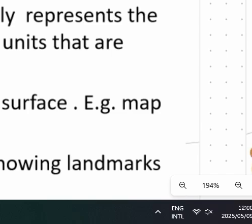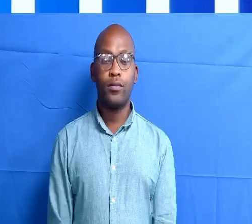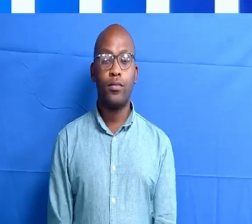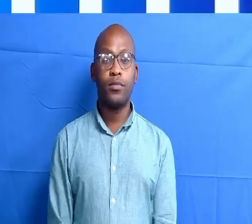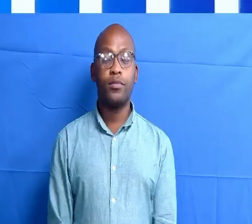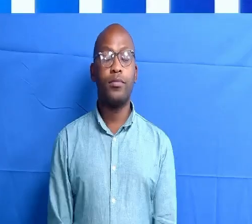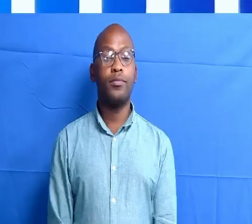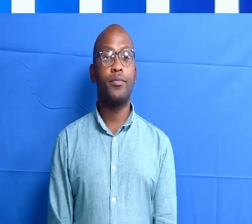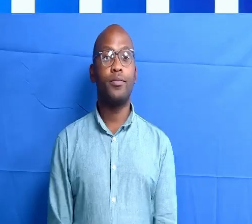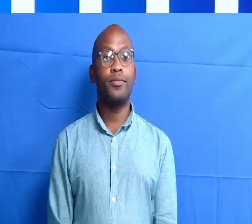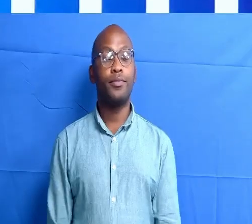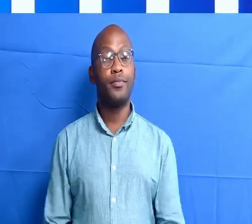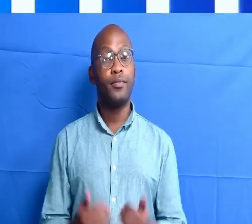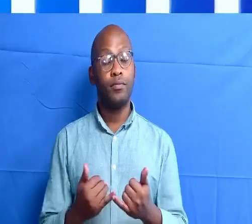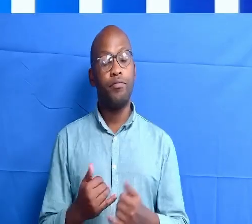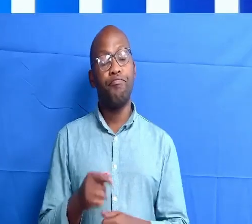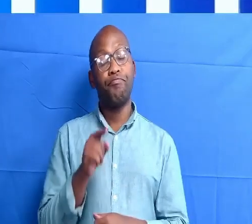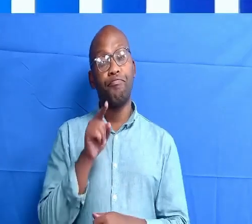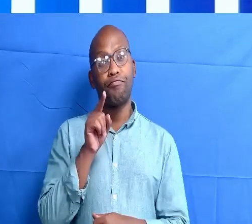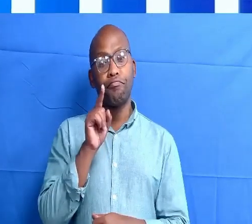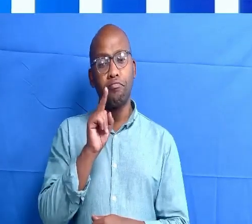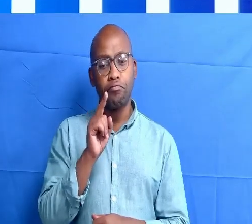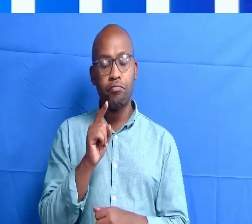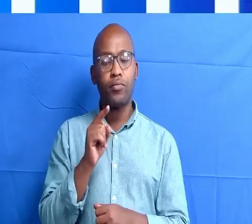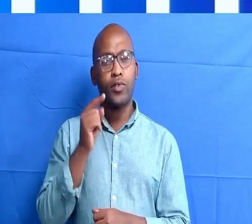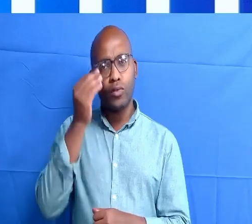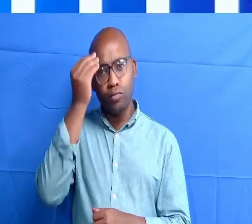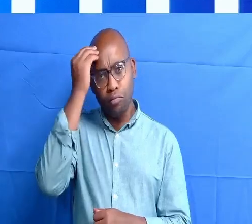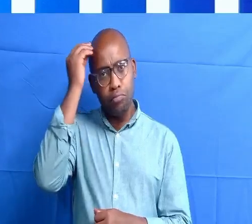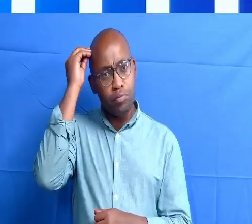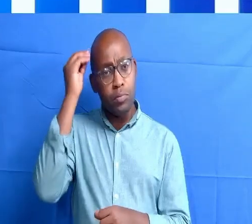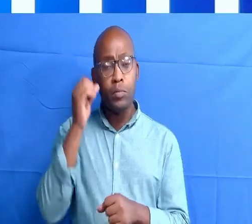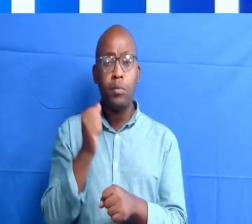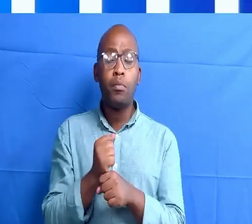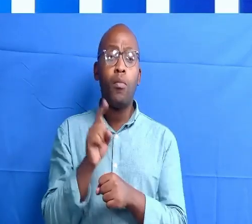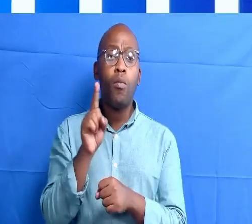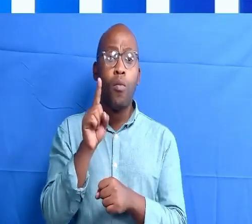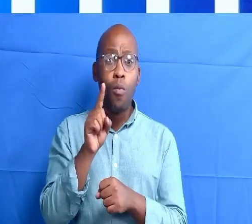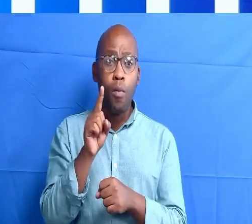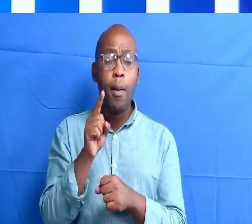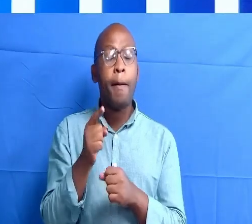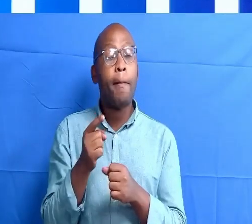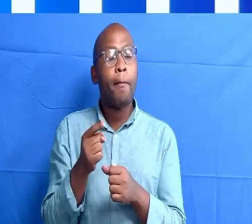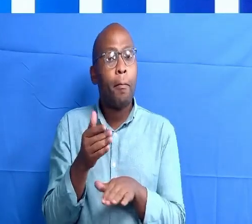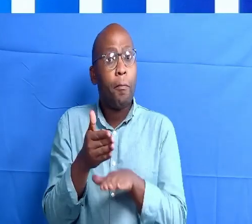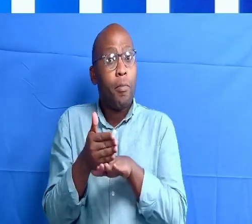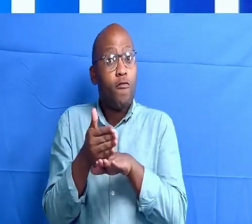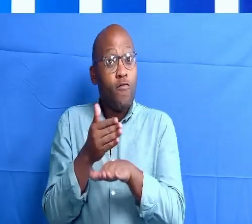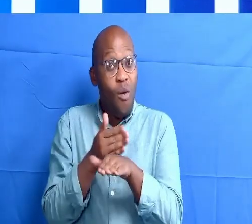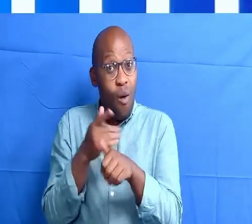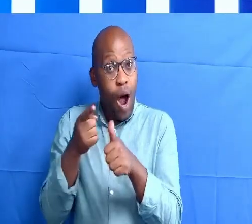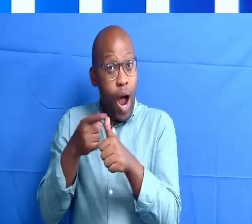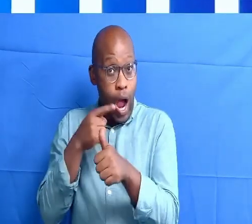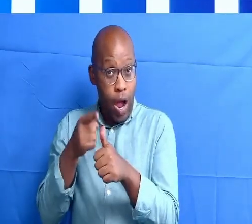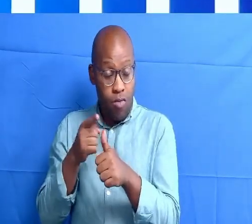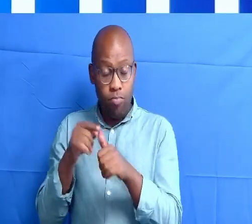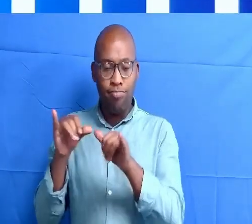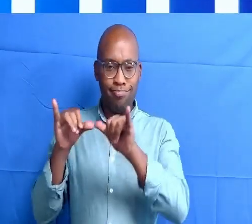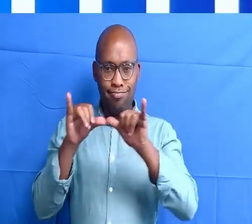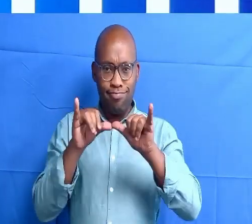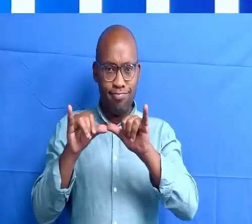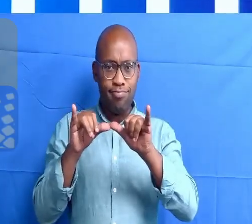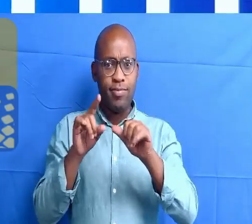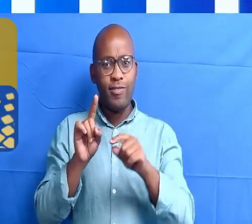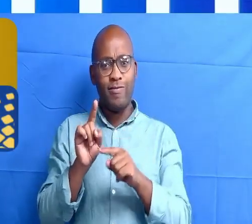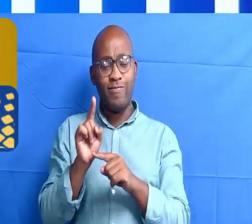height. Learners, also you need to know before you go straight to the scale calculation and scale everything, then you should be